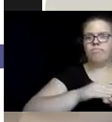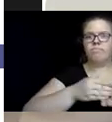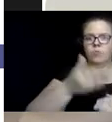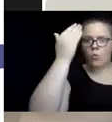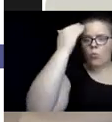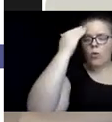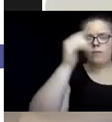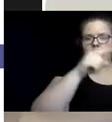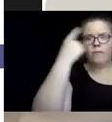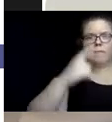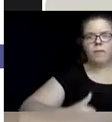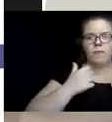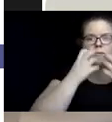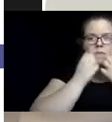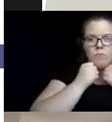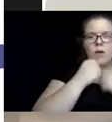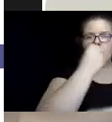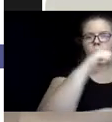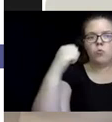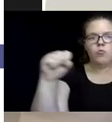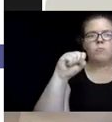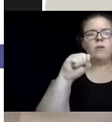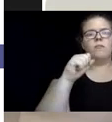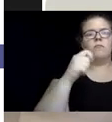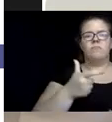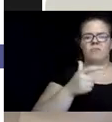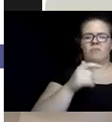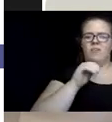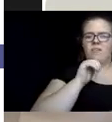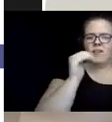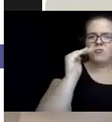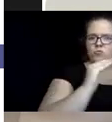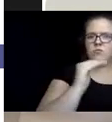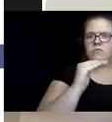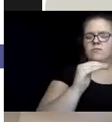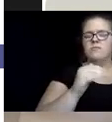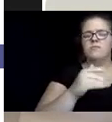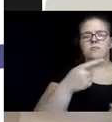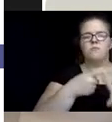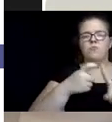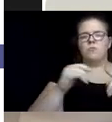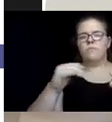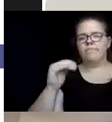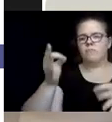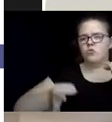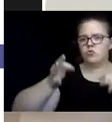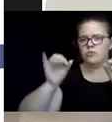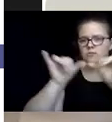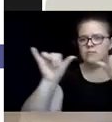the disparities in our justice system for Black and Brown communities and how that might also affect the older adults we